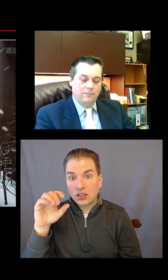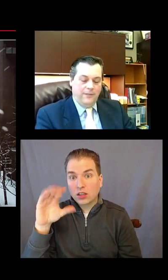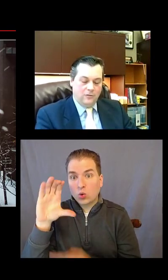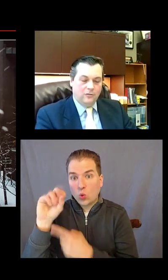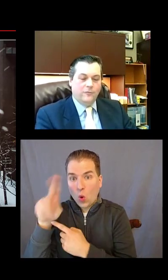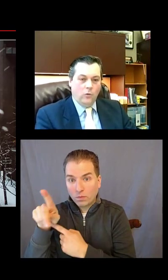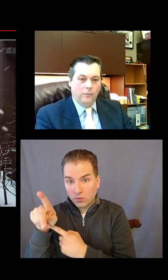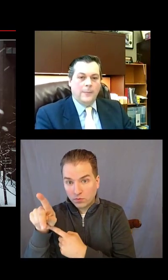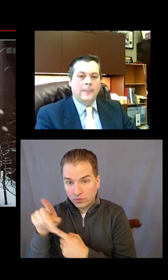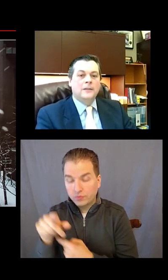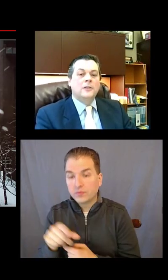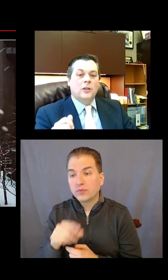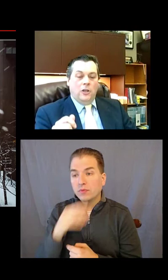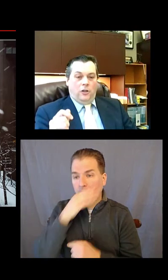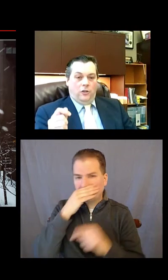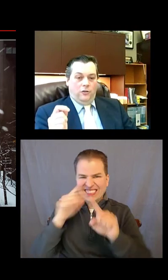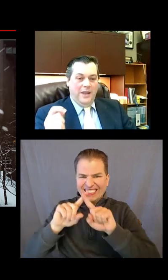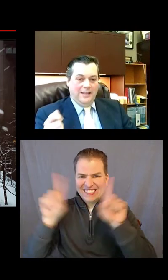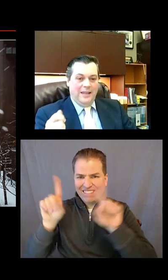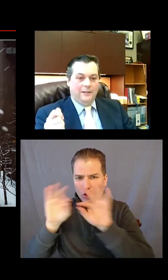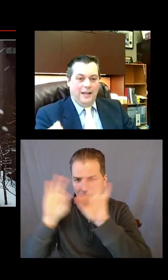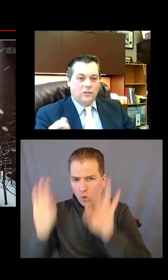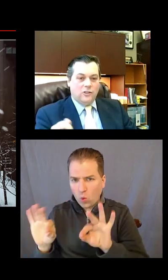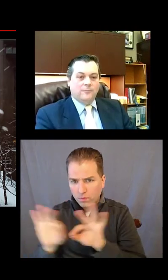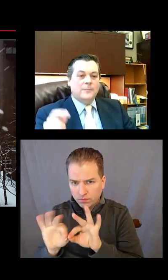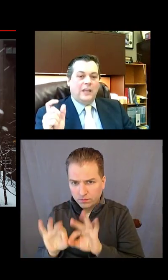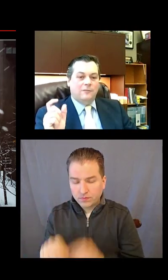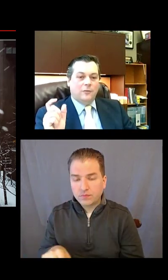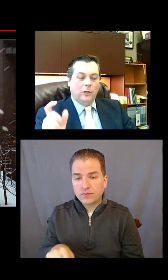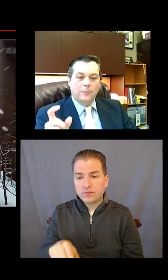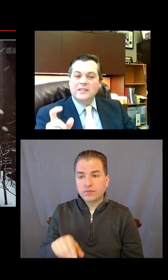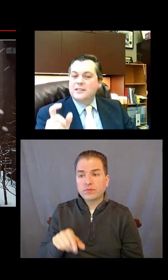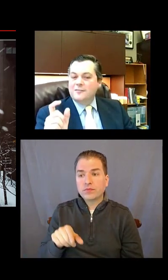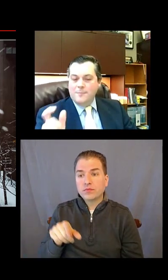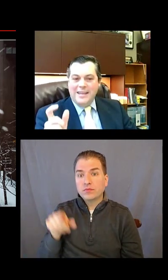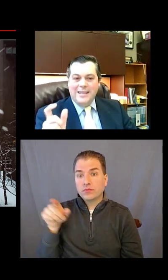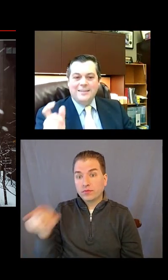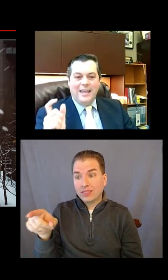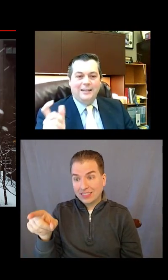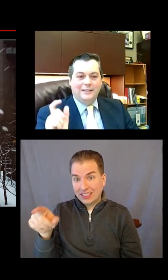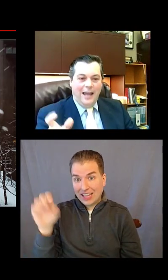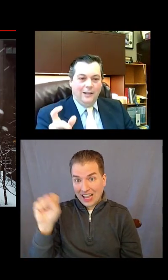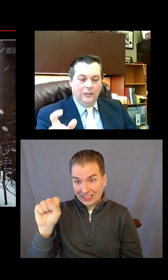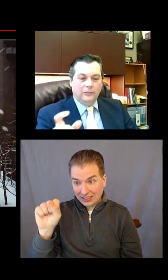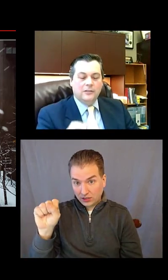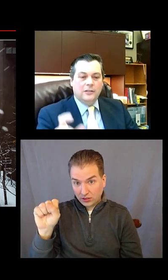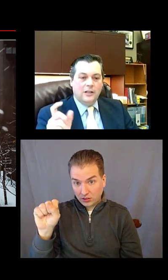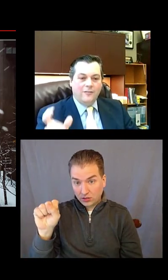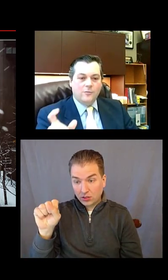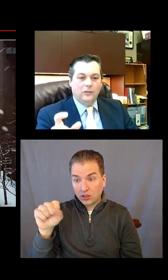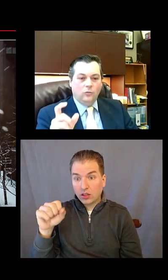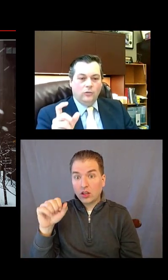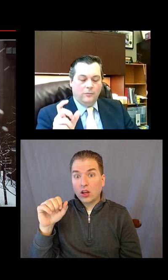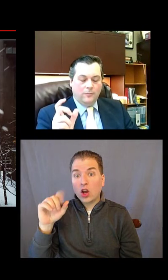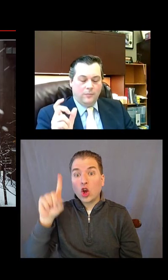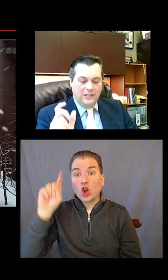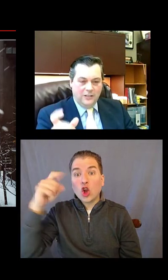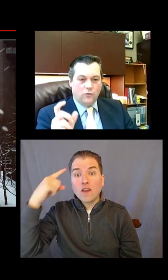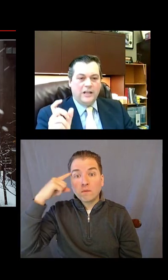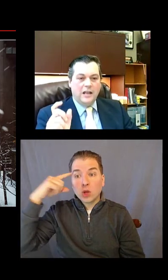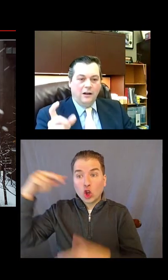a federal form, made that election, and for purposes of making that dollar, the government